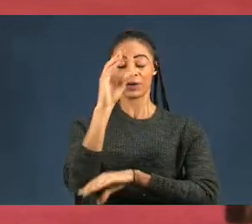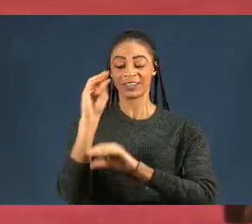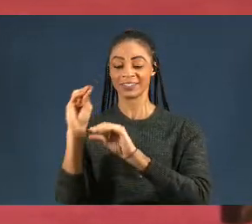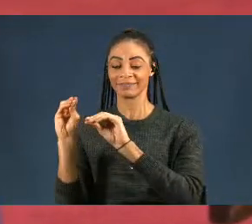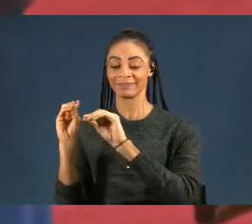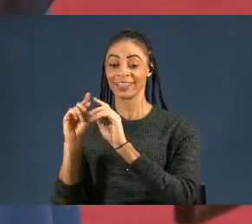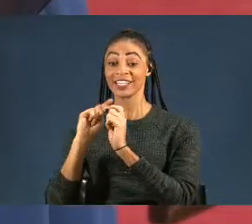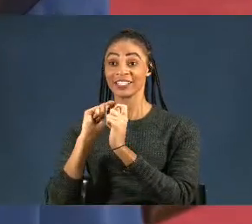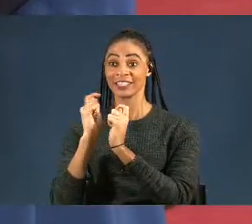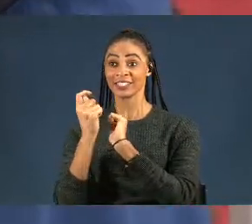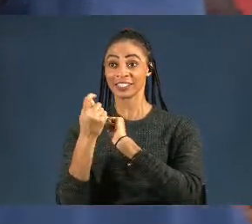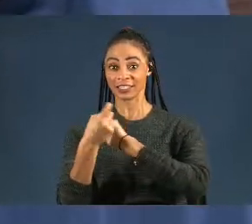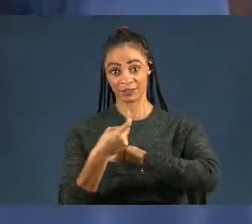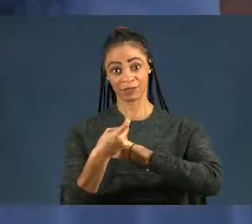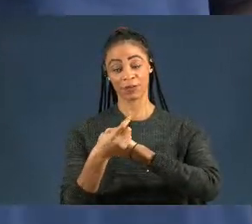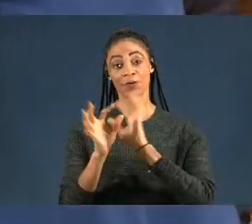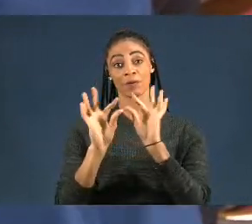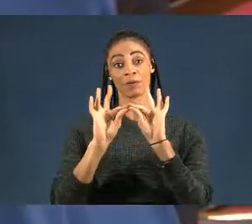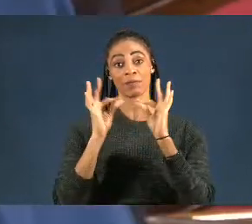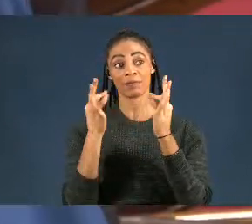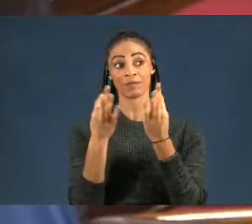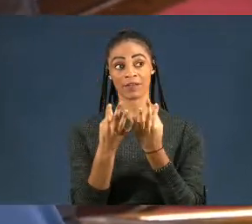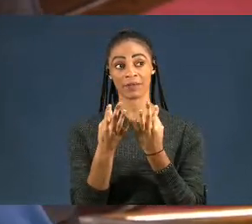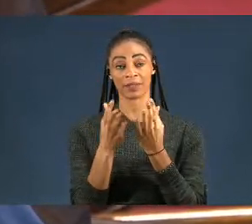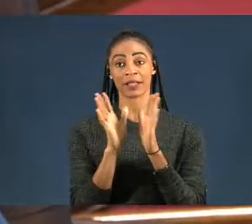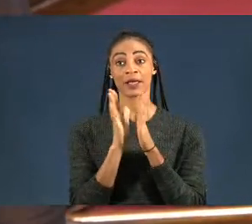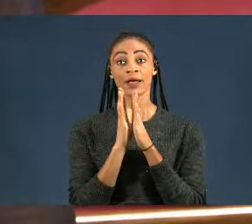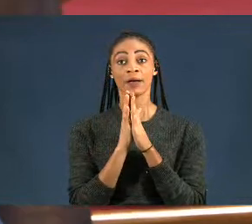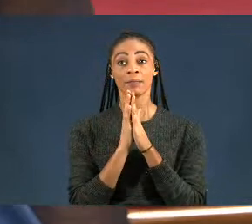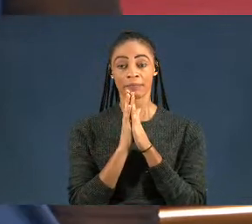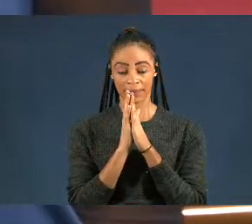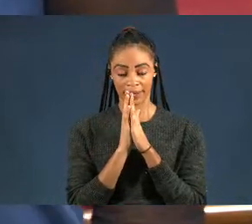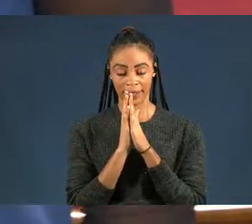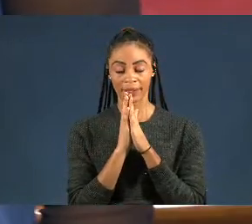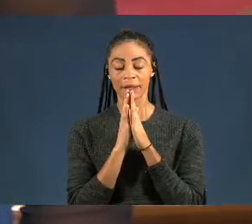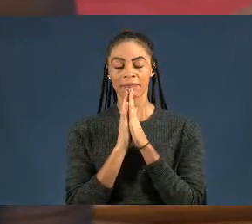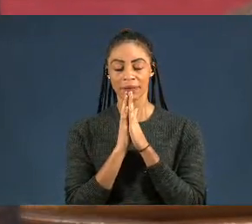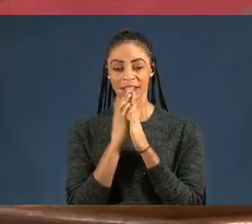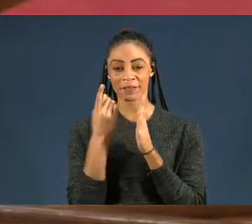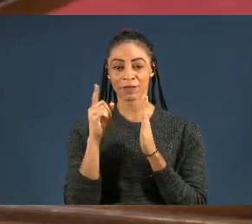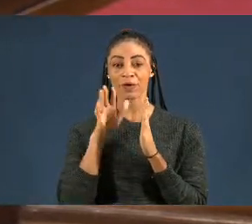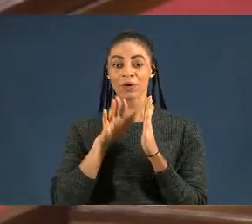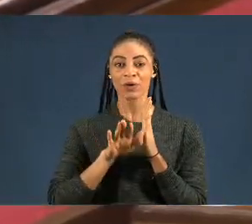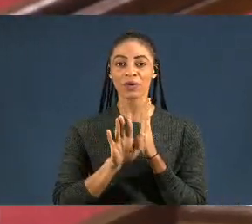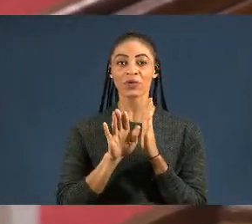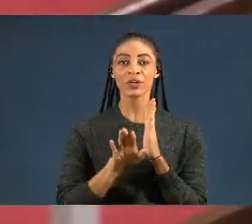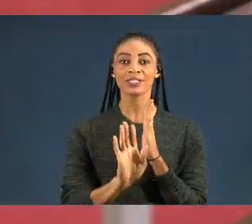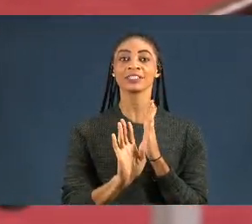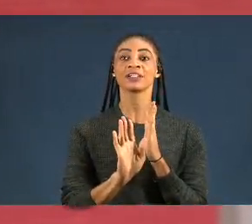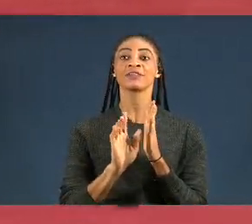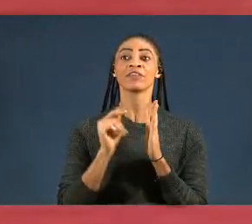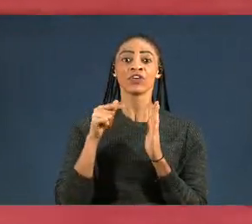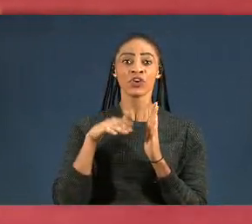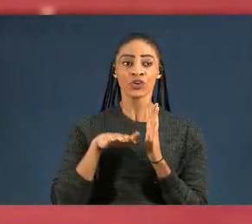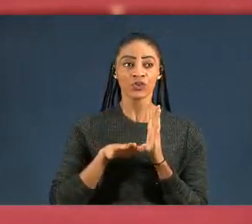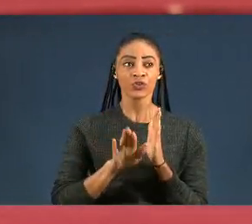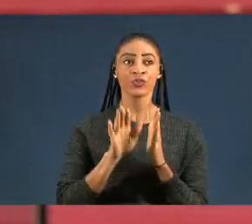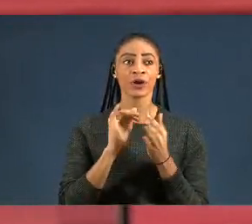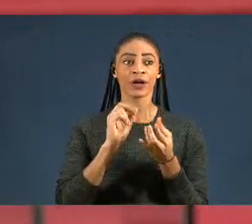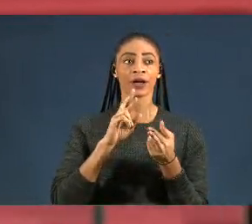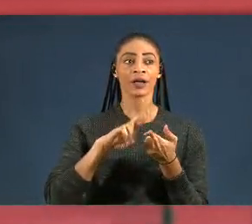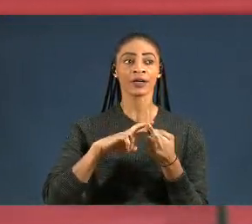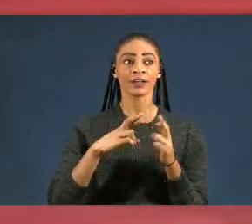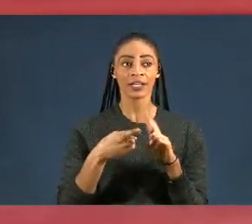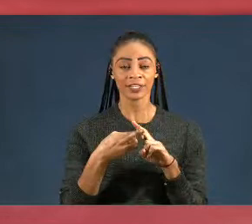of the family. Father, in the name of Jesus, just take time and pray for yourself. Pray for your relationship. Pray for